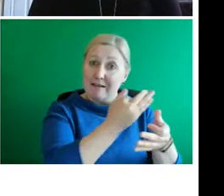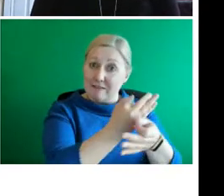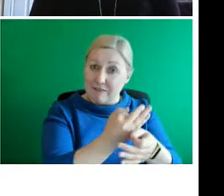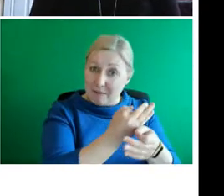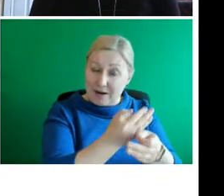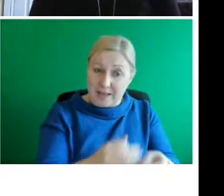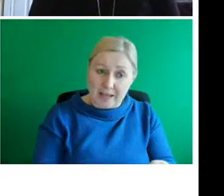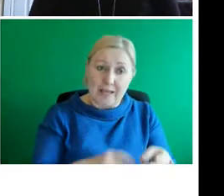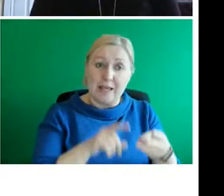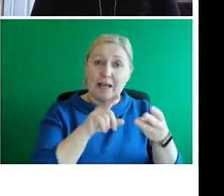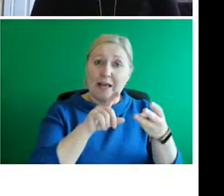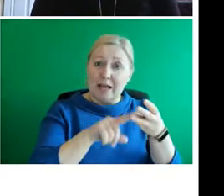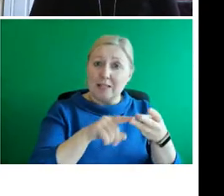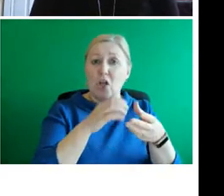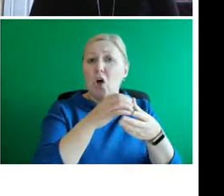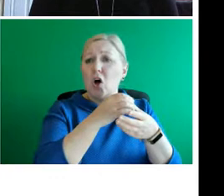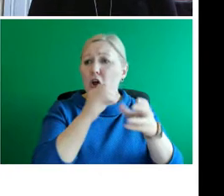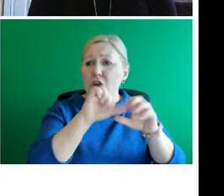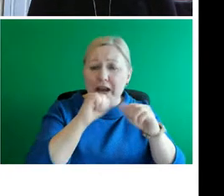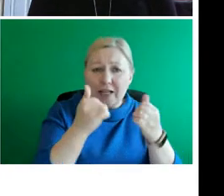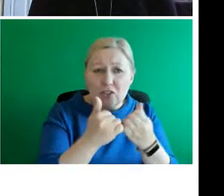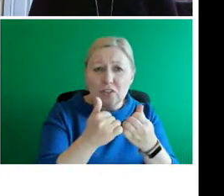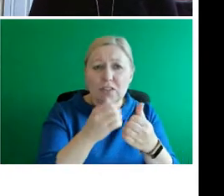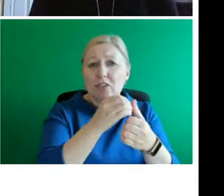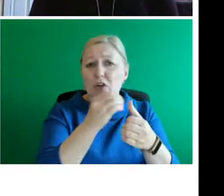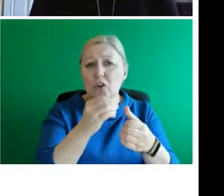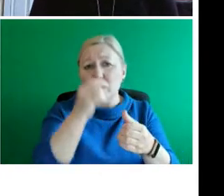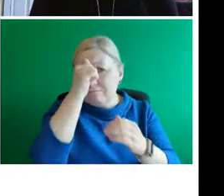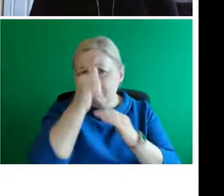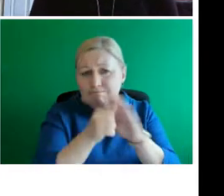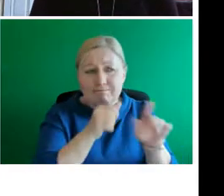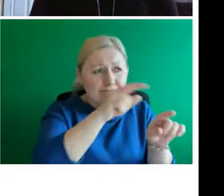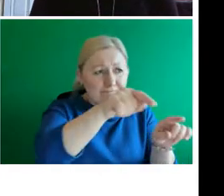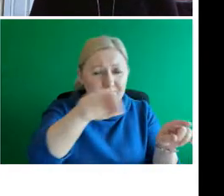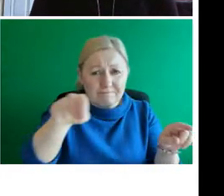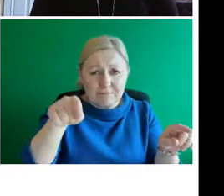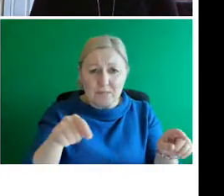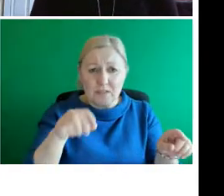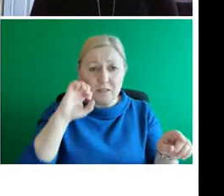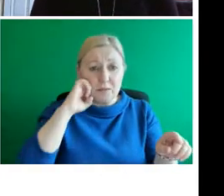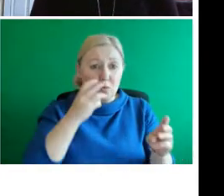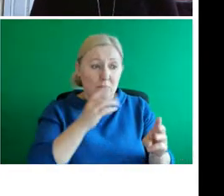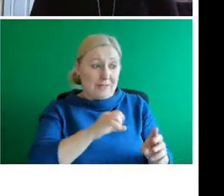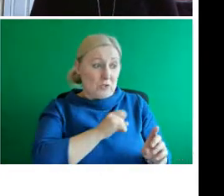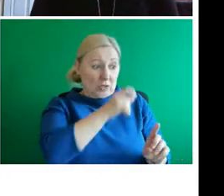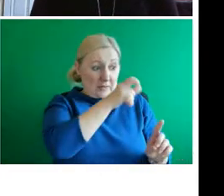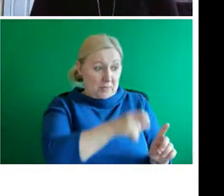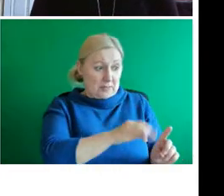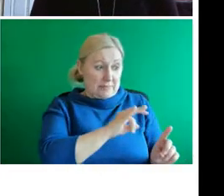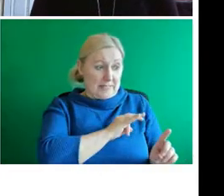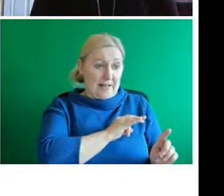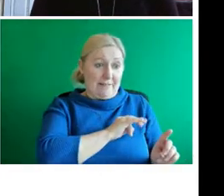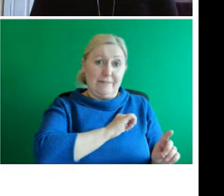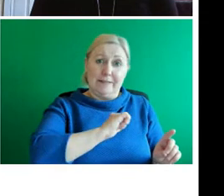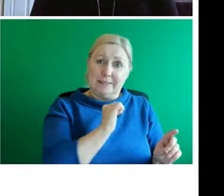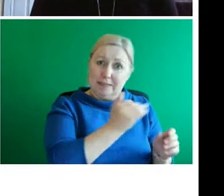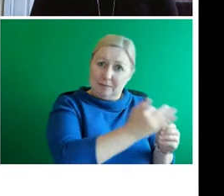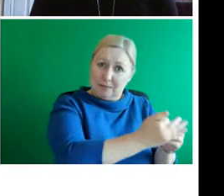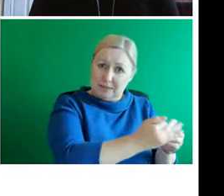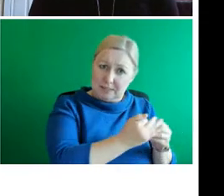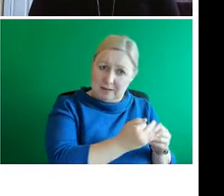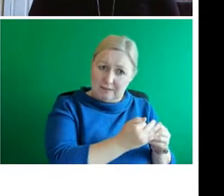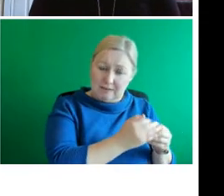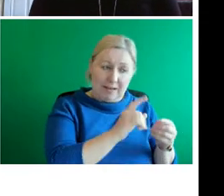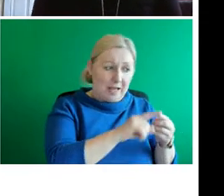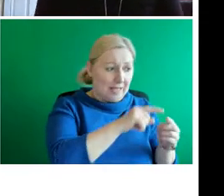have immediate emergency measures to maintain the safety of the person themselves and the others around them. And then as quickly as possible, we need to do something about carer